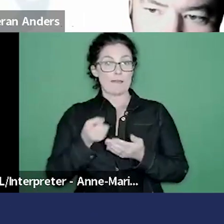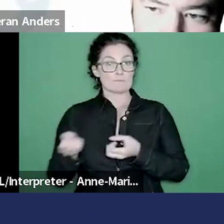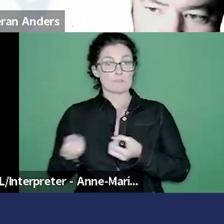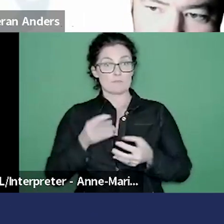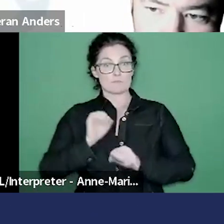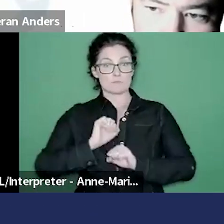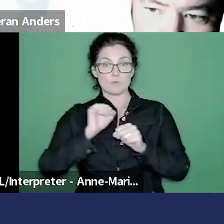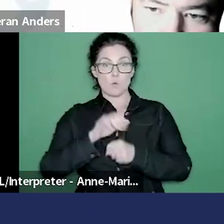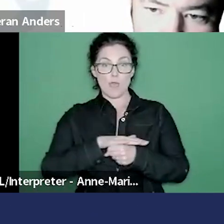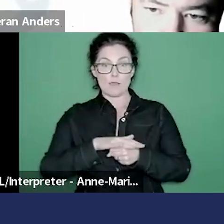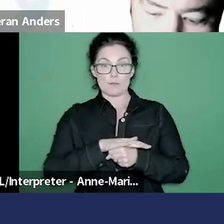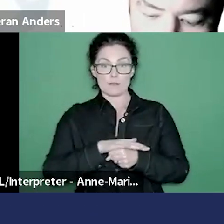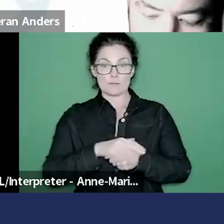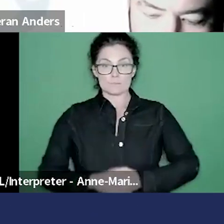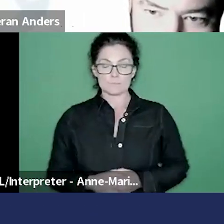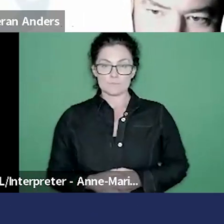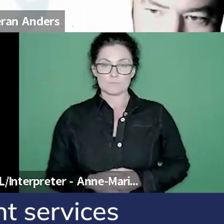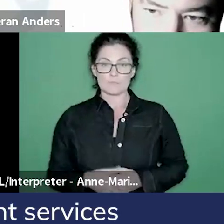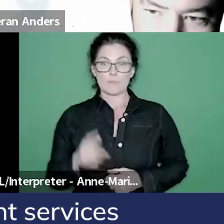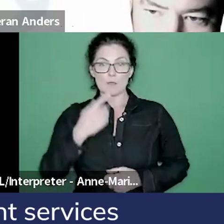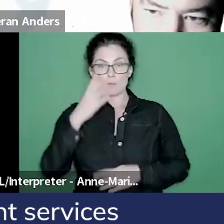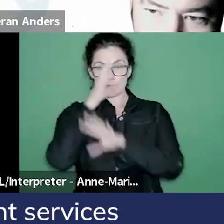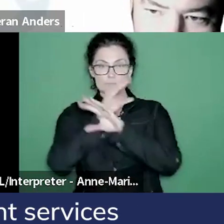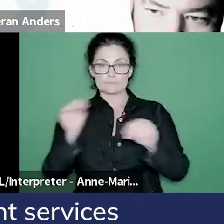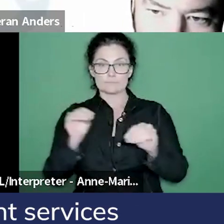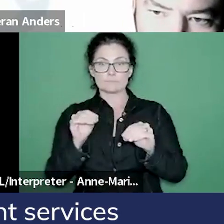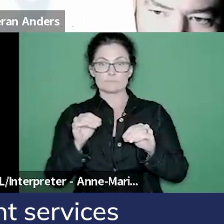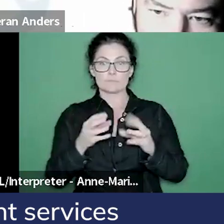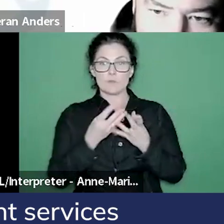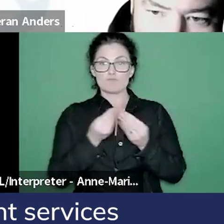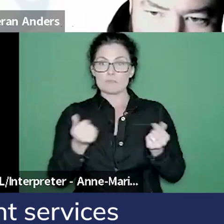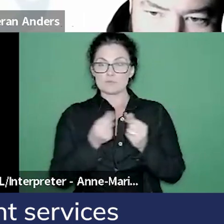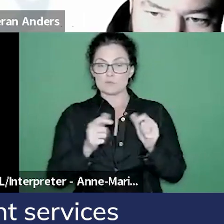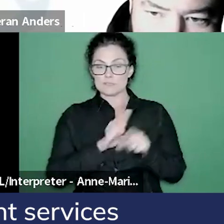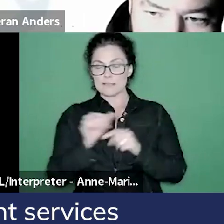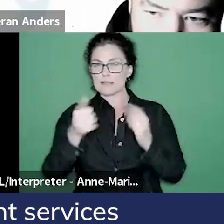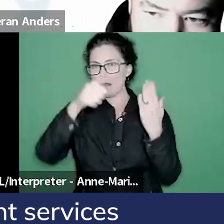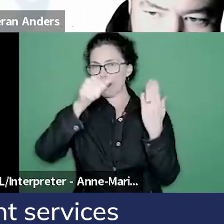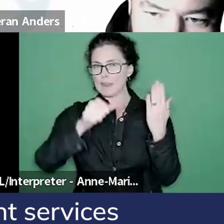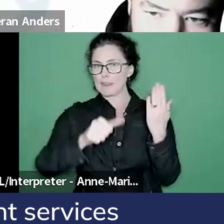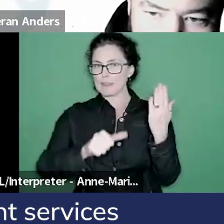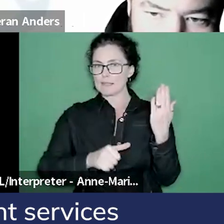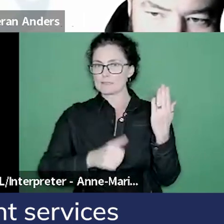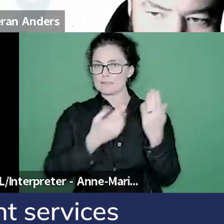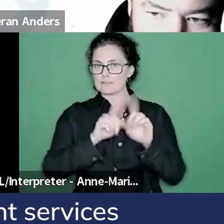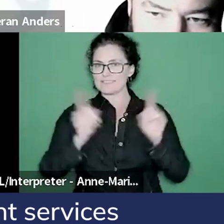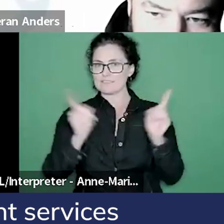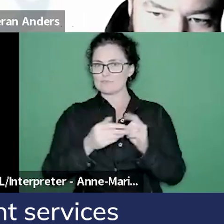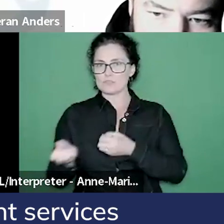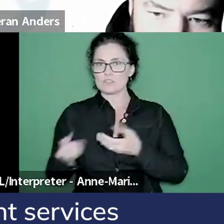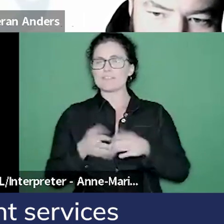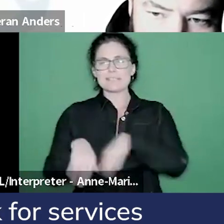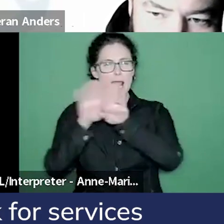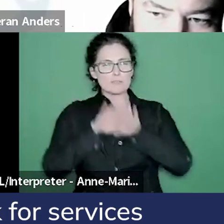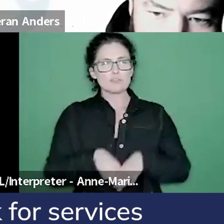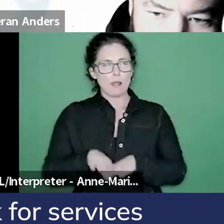place, and in the resource actually that we'll link to after this, we've put a kind of list of some different services available